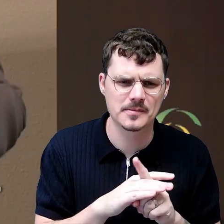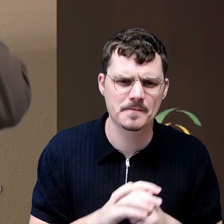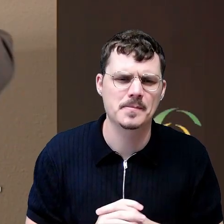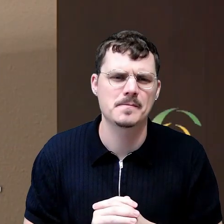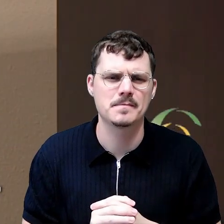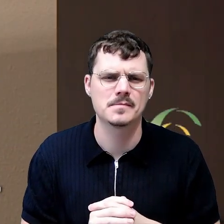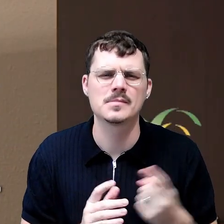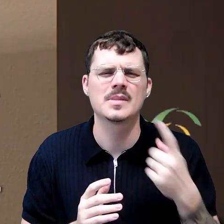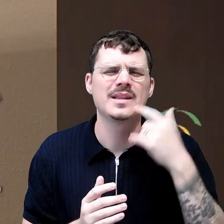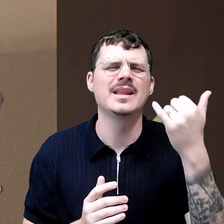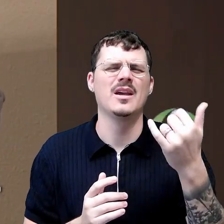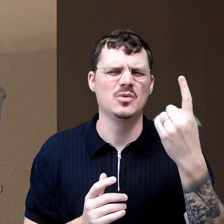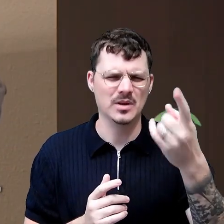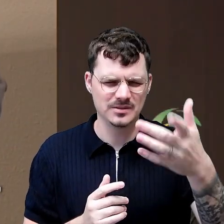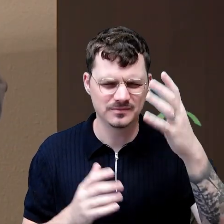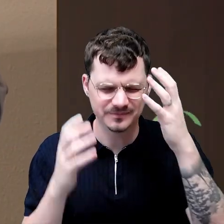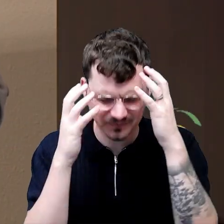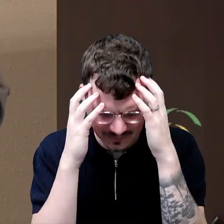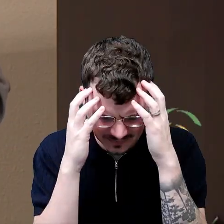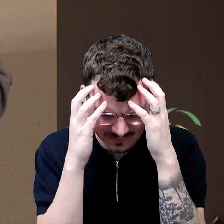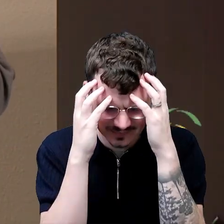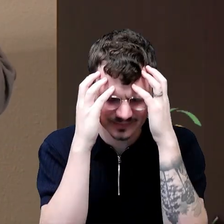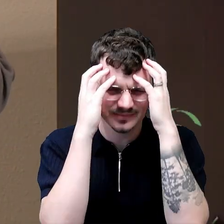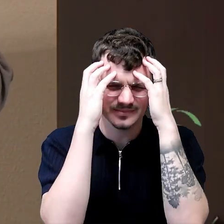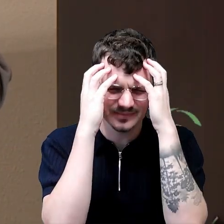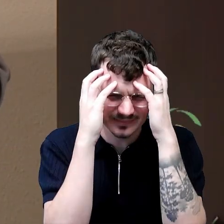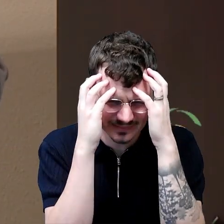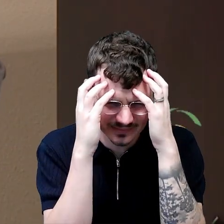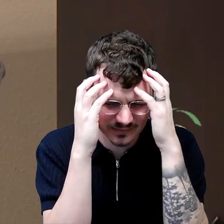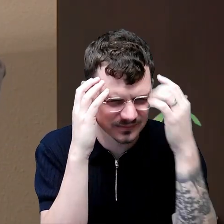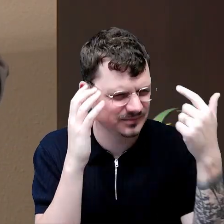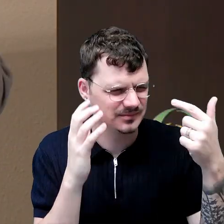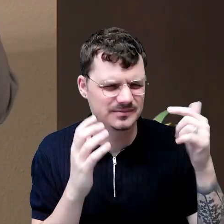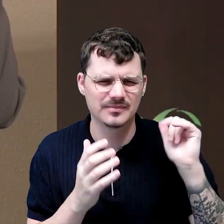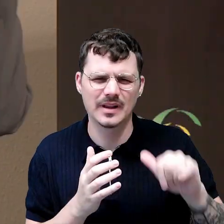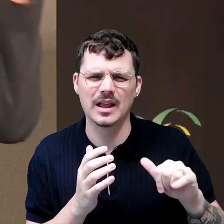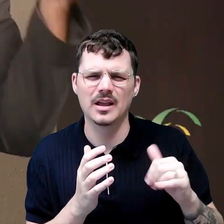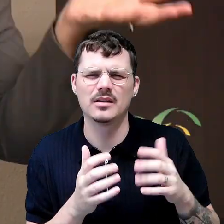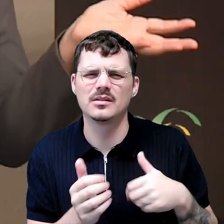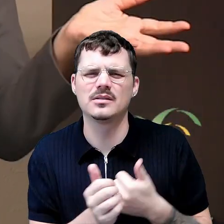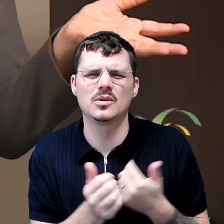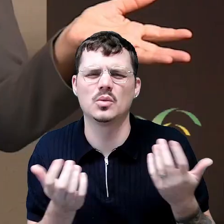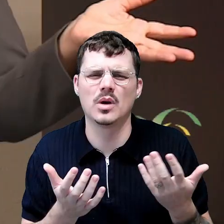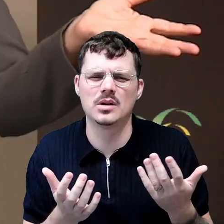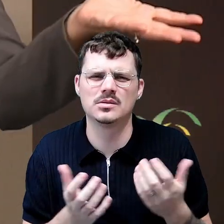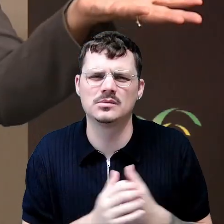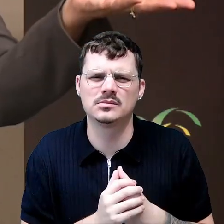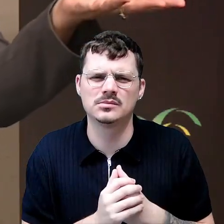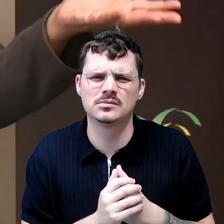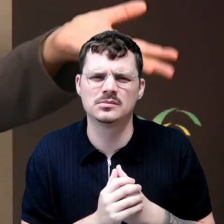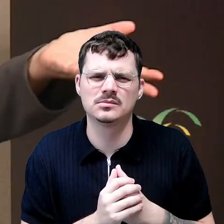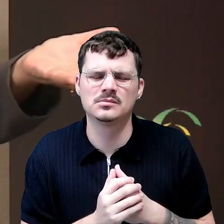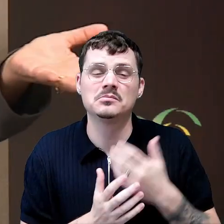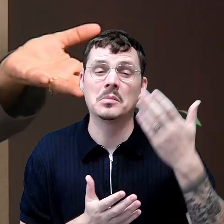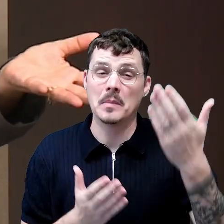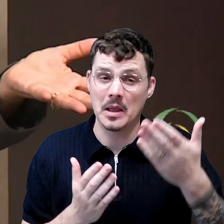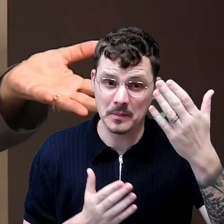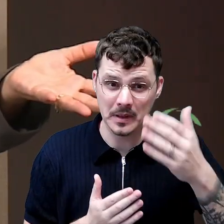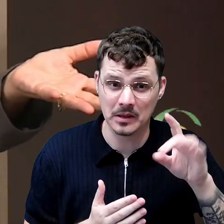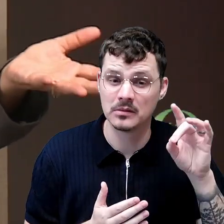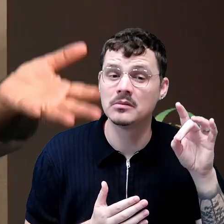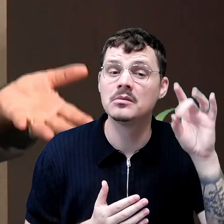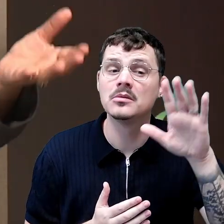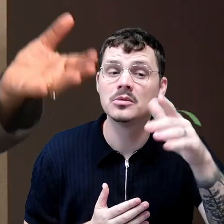Well, this thing where he does this, holds his head and looks sad, what might that be? Well, would it be of interest, for example,